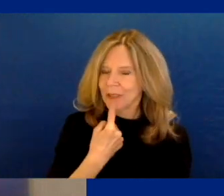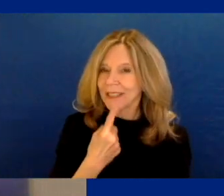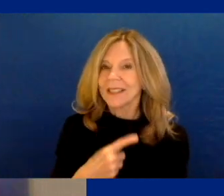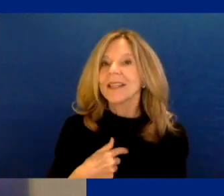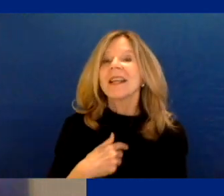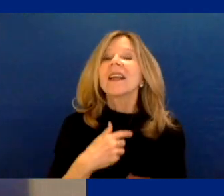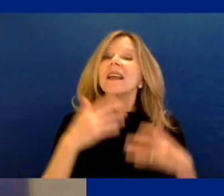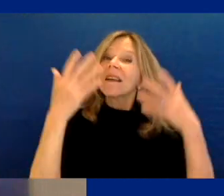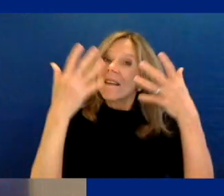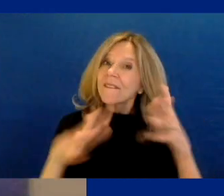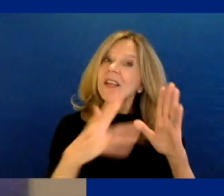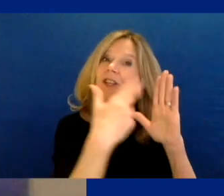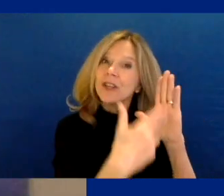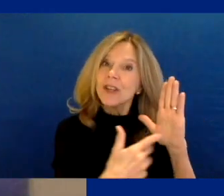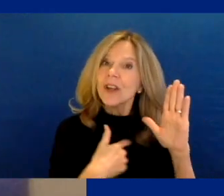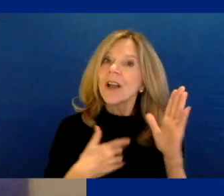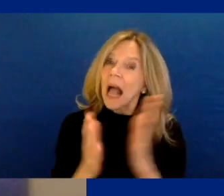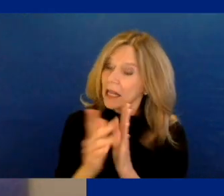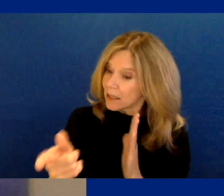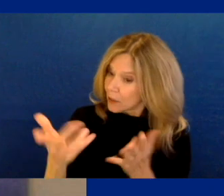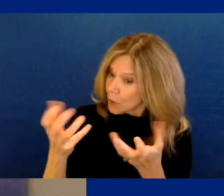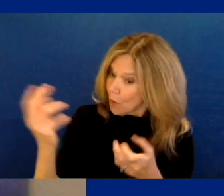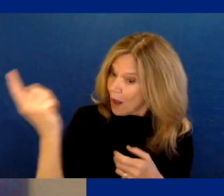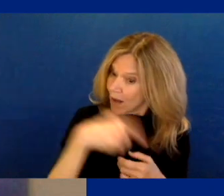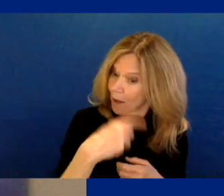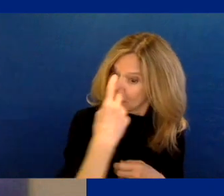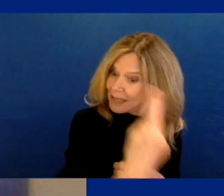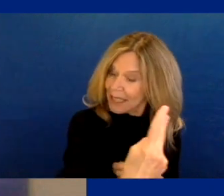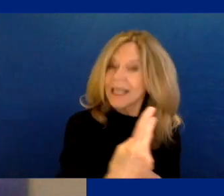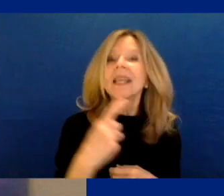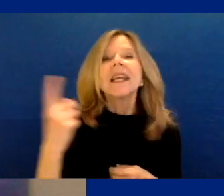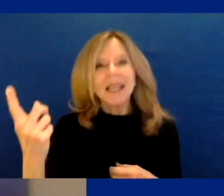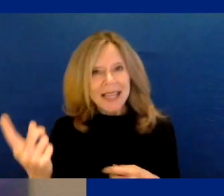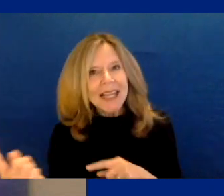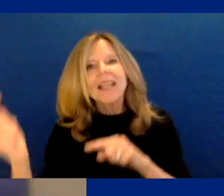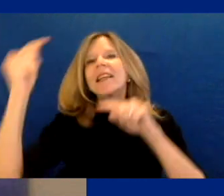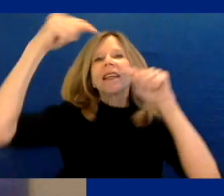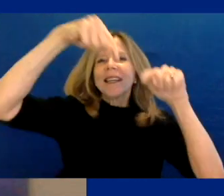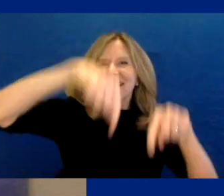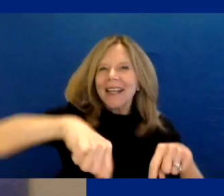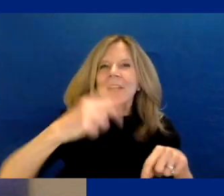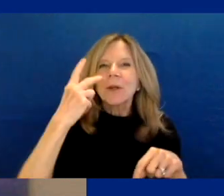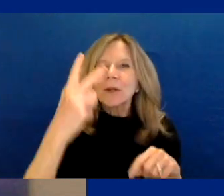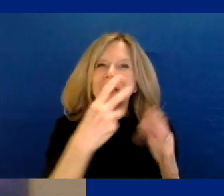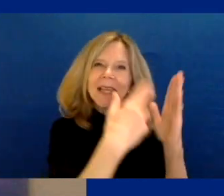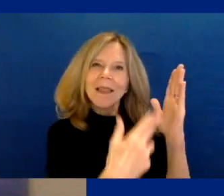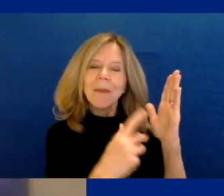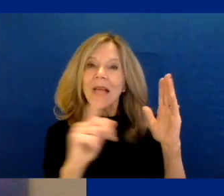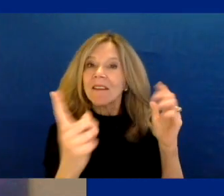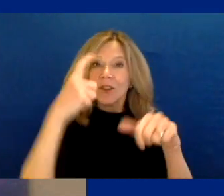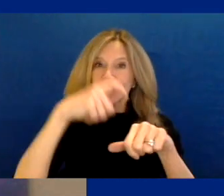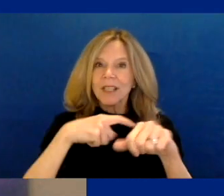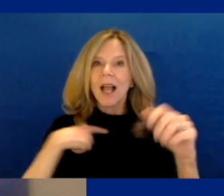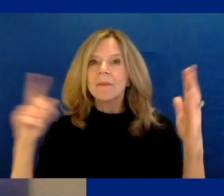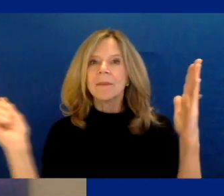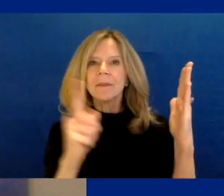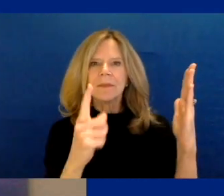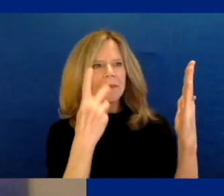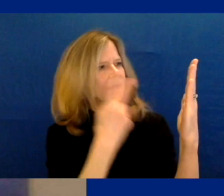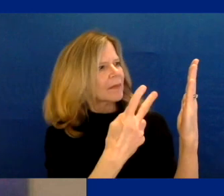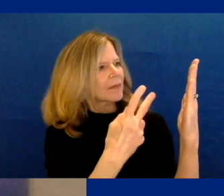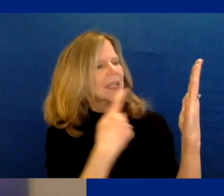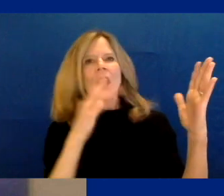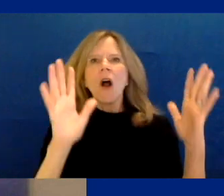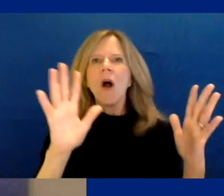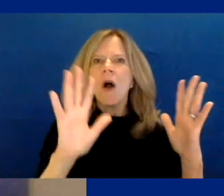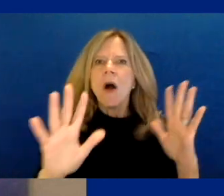later. I invited him to come see the finished work in my studio. When he came to see the painting for the first time, he stood